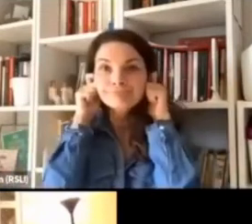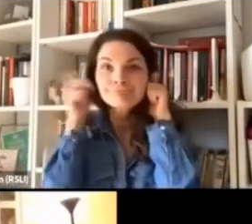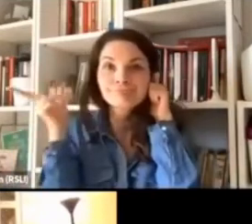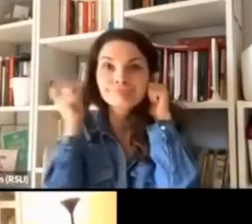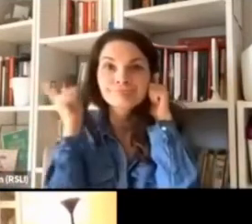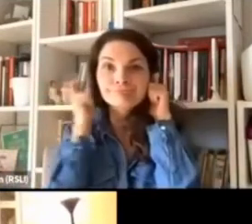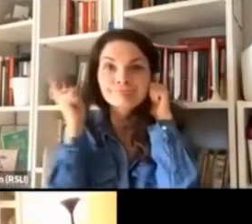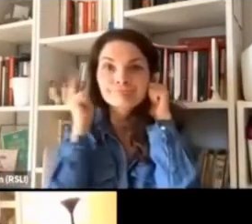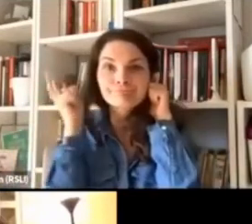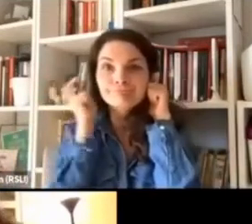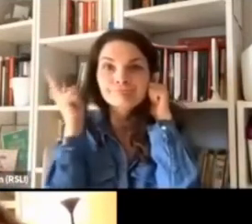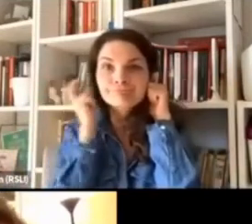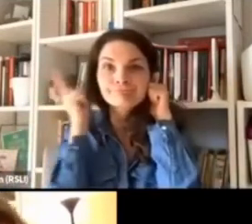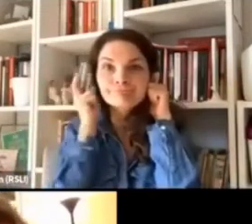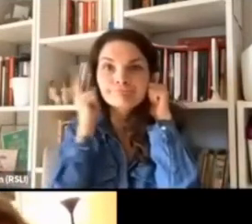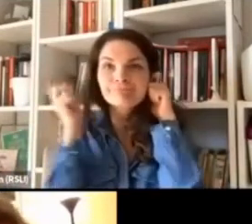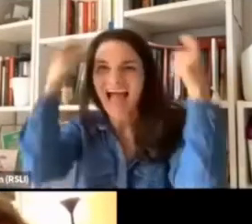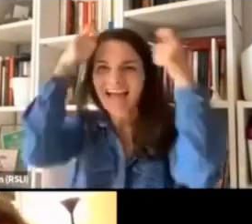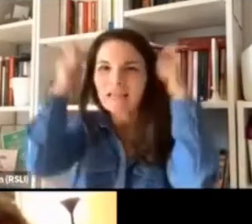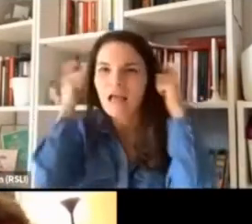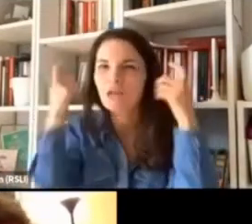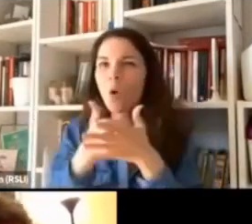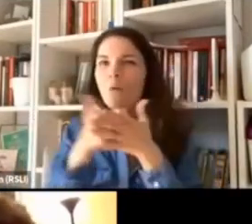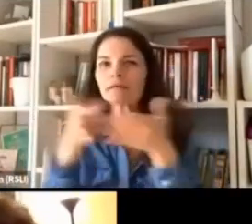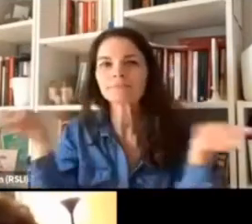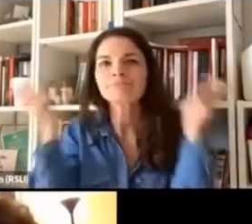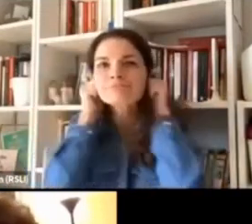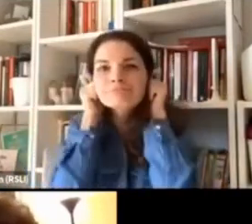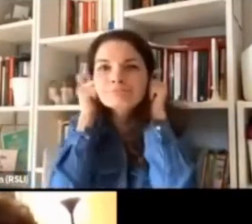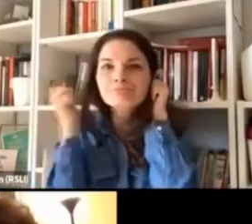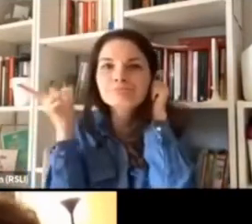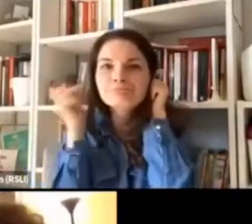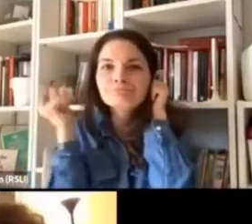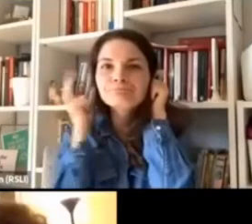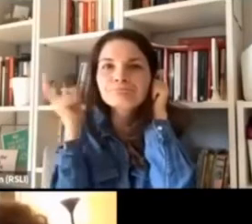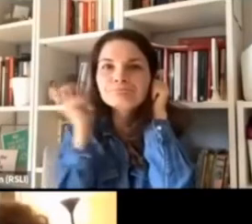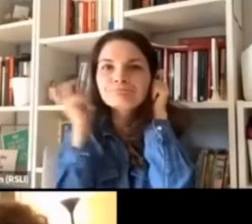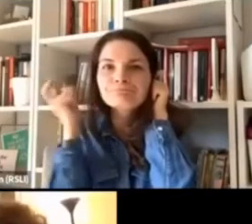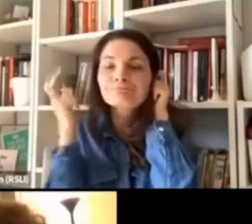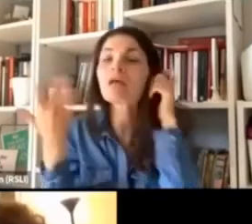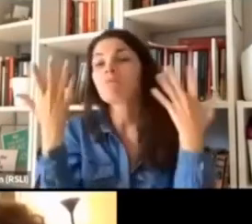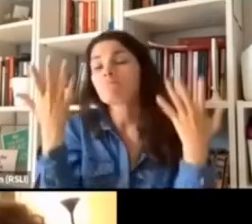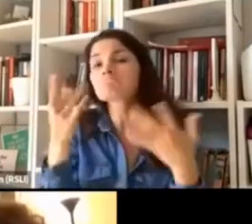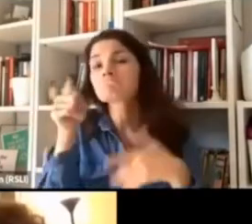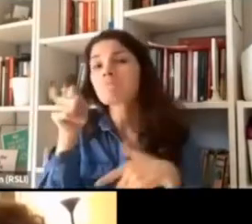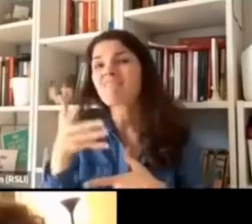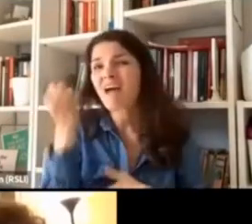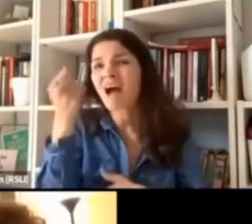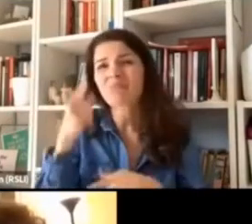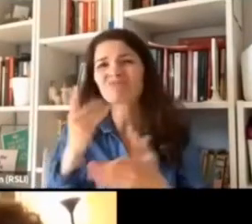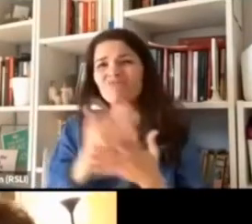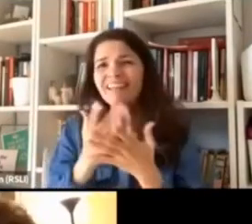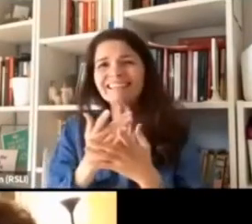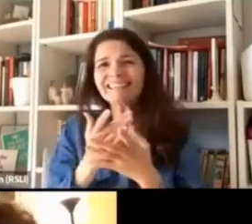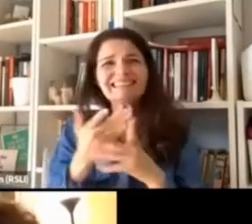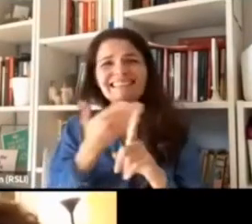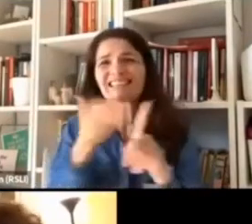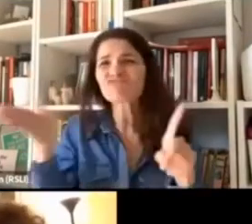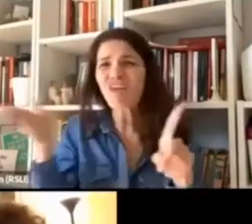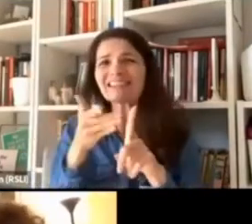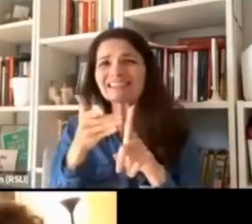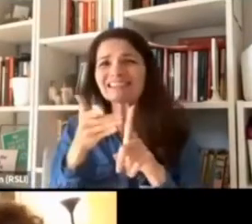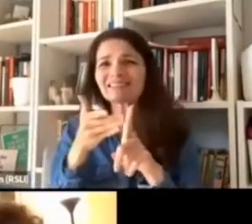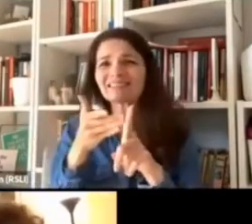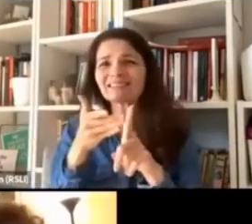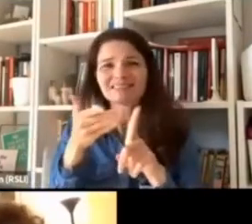the headset, and so on and so forth. And I found that very distracting. And if anything,